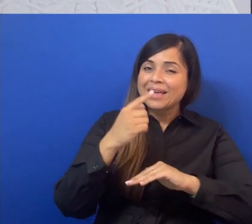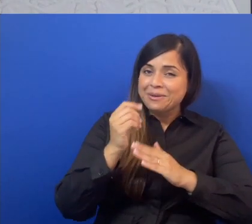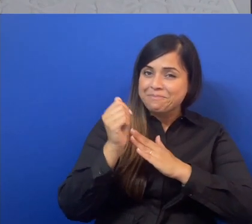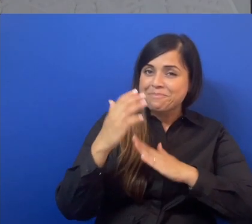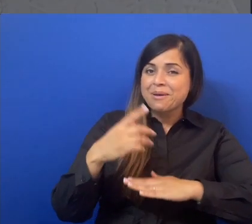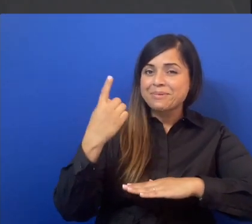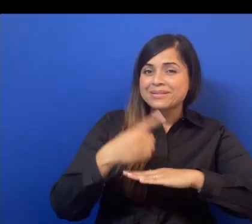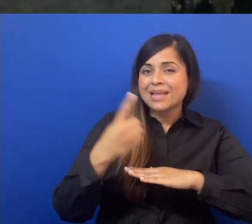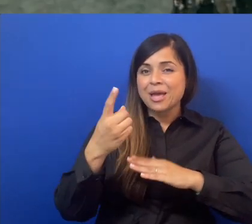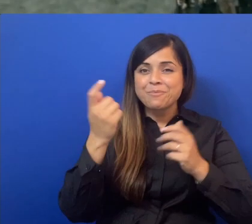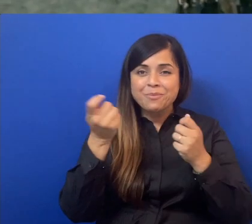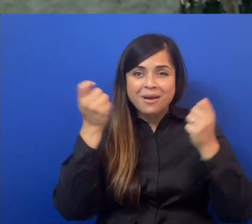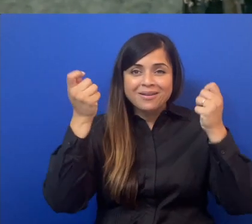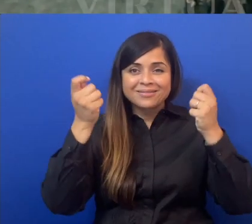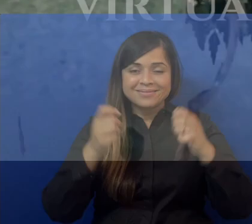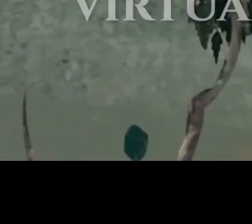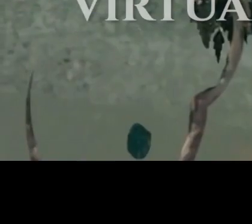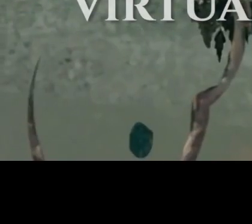Mubarak.